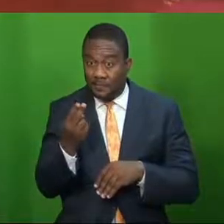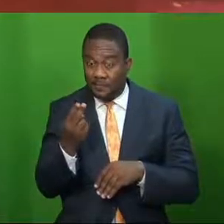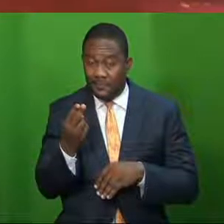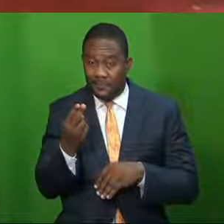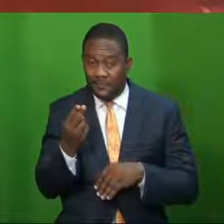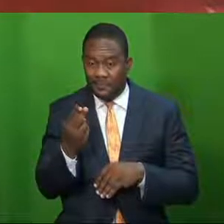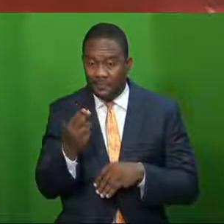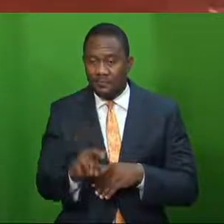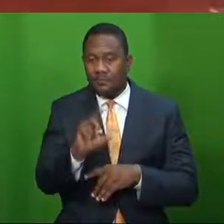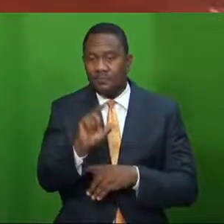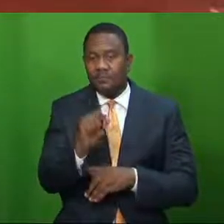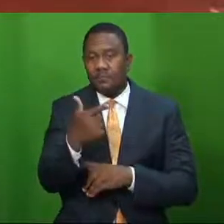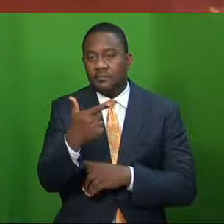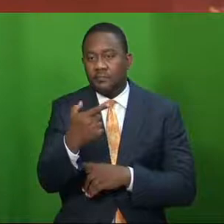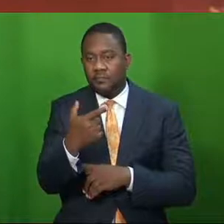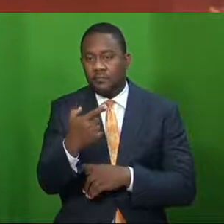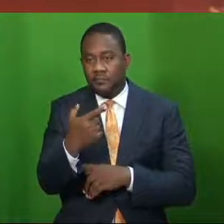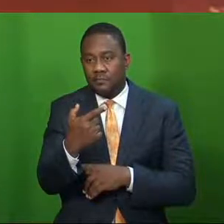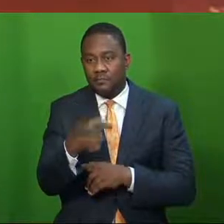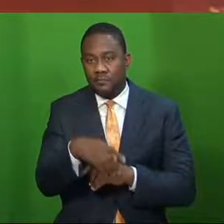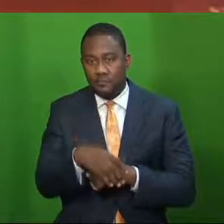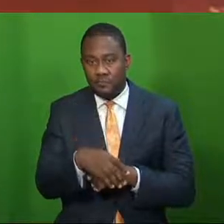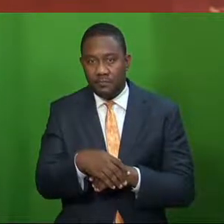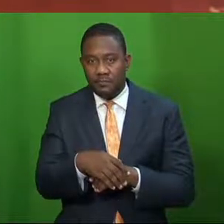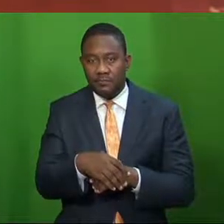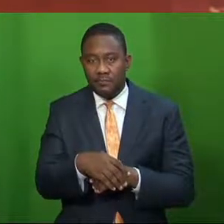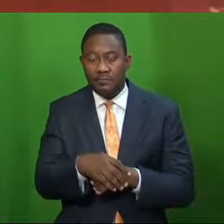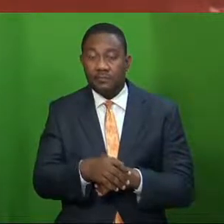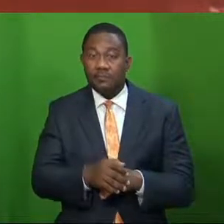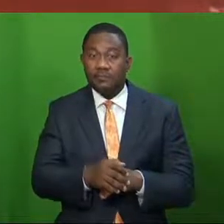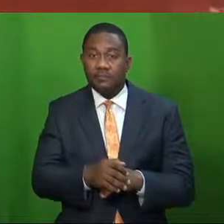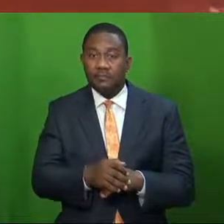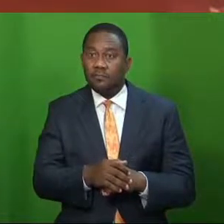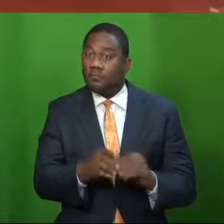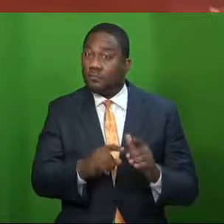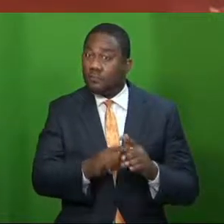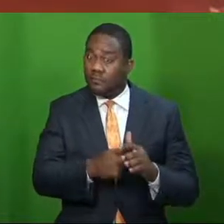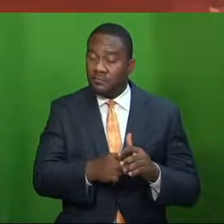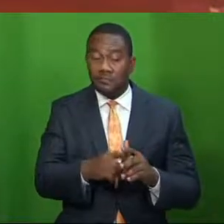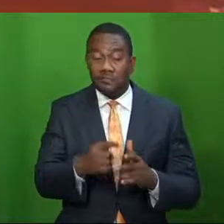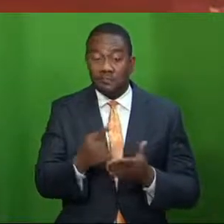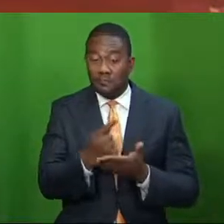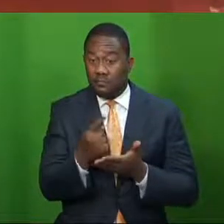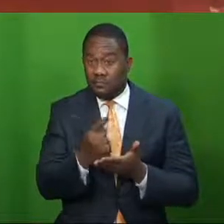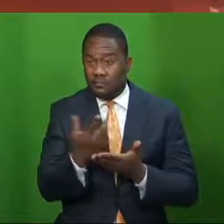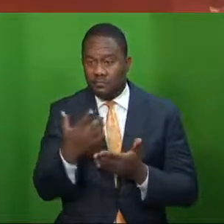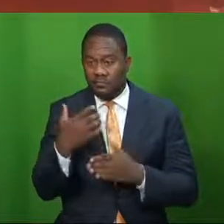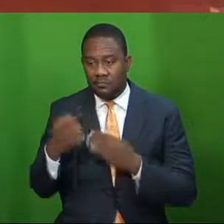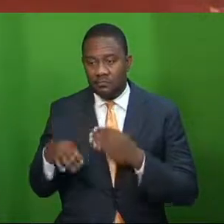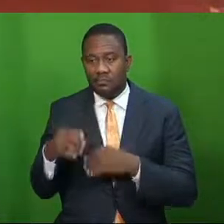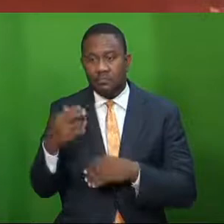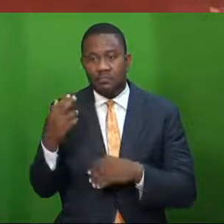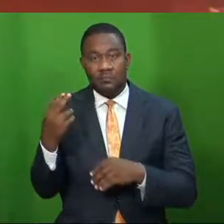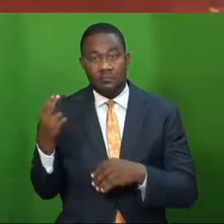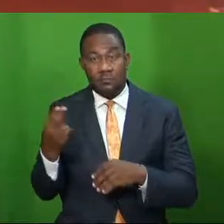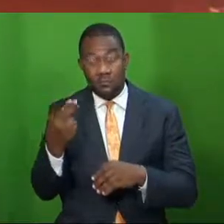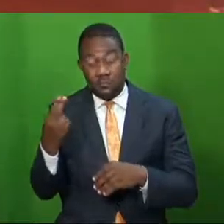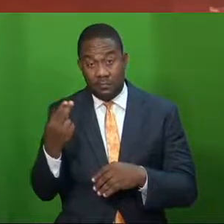2021, and arranged business of the House for the 6th week ending Thursday, the 11th of